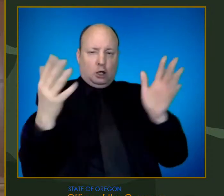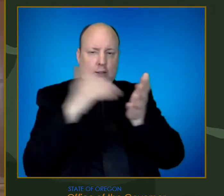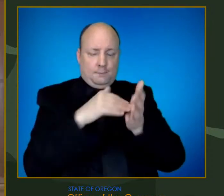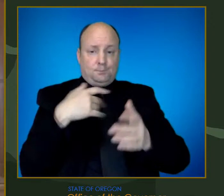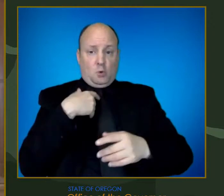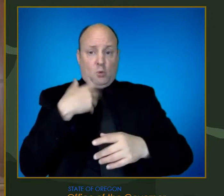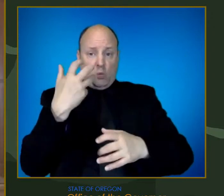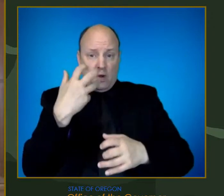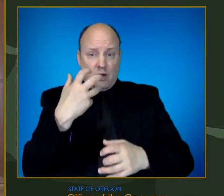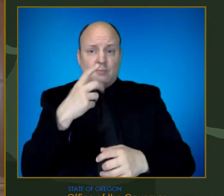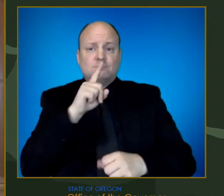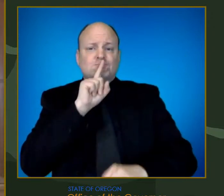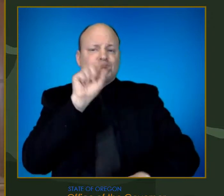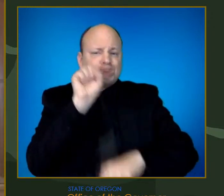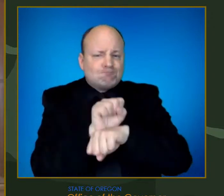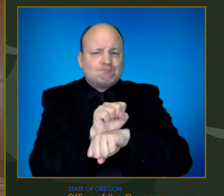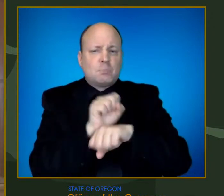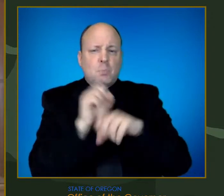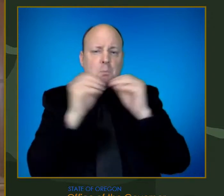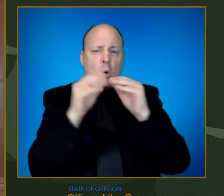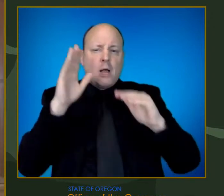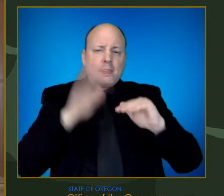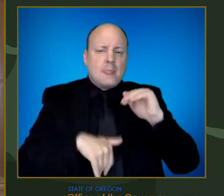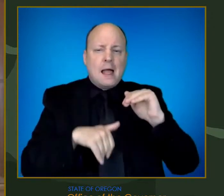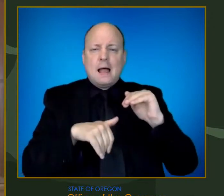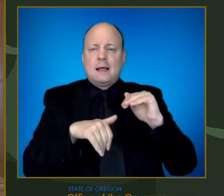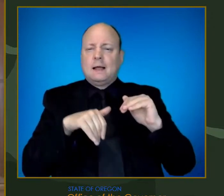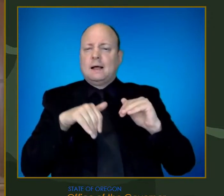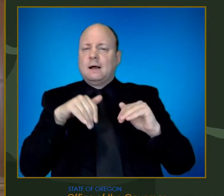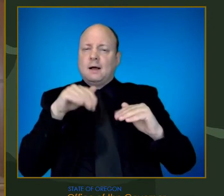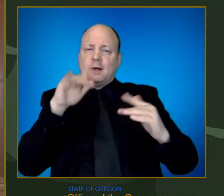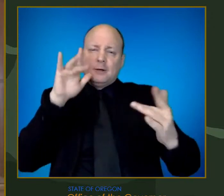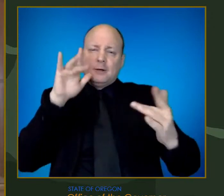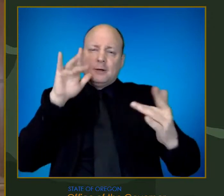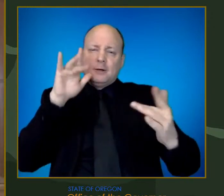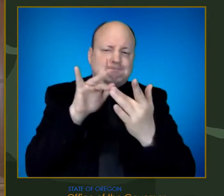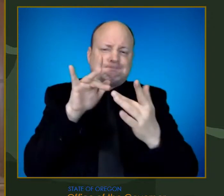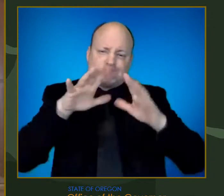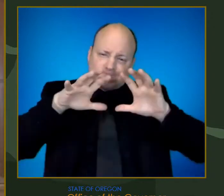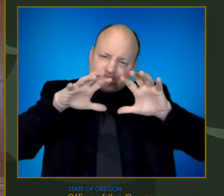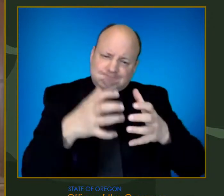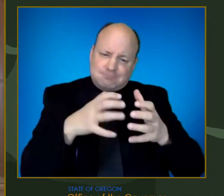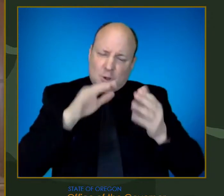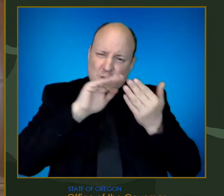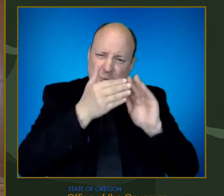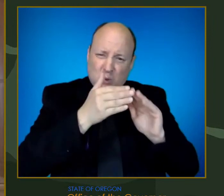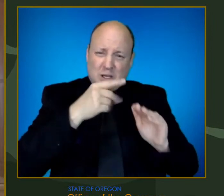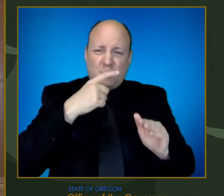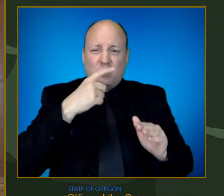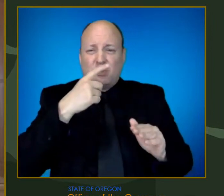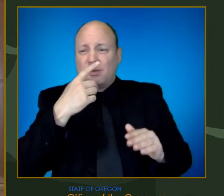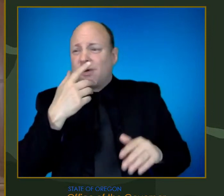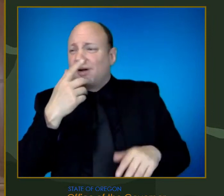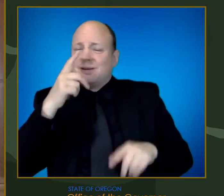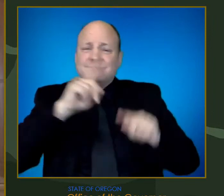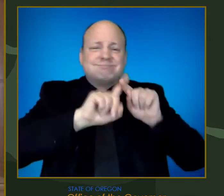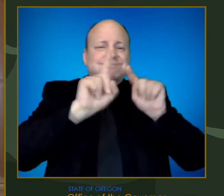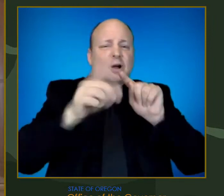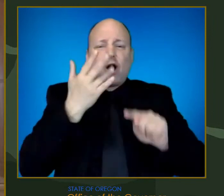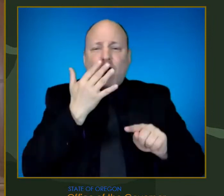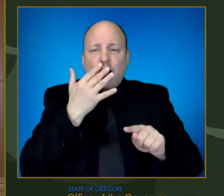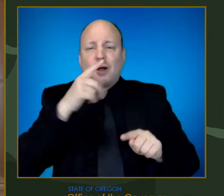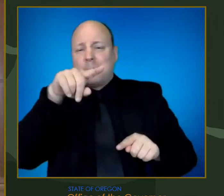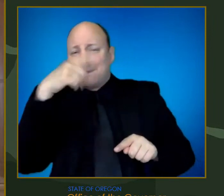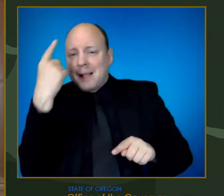our historically underserved communities of color, our Black, our Latino, Latina, Latinx,